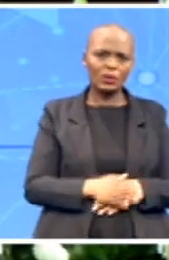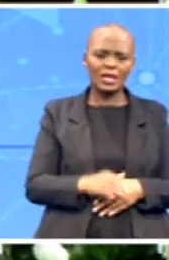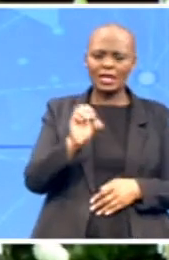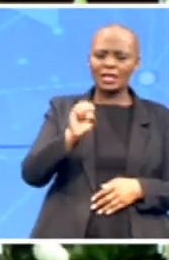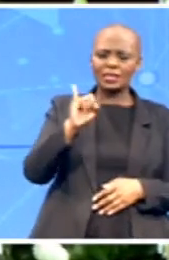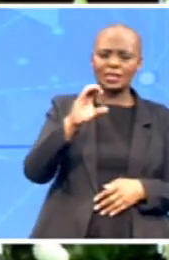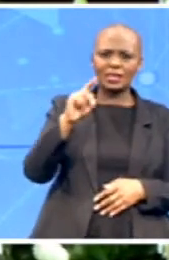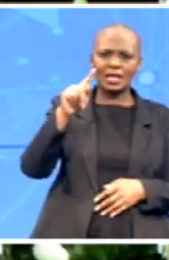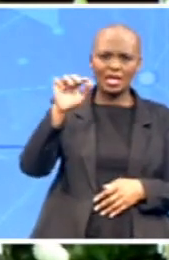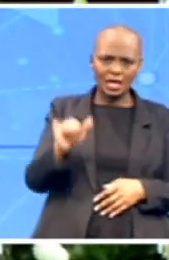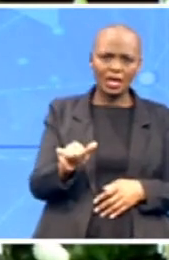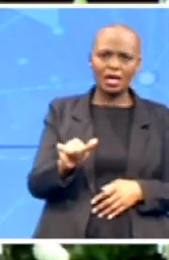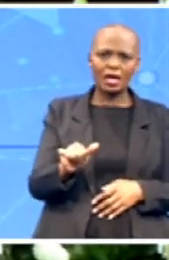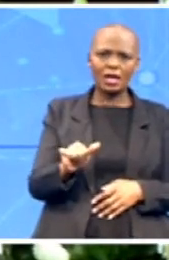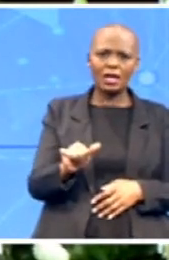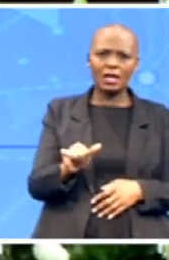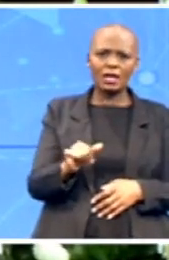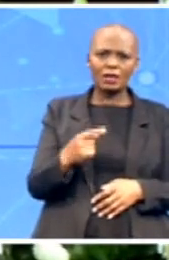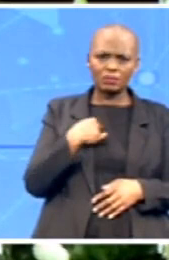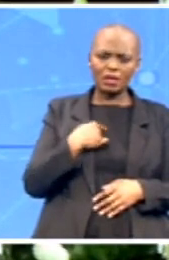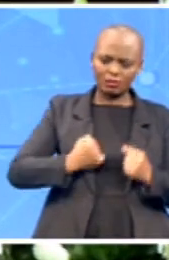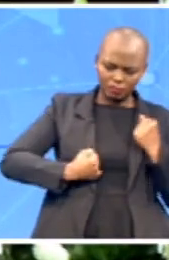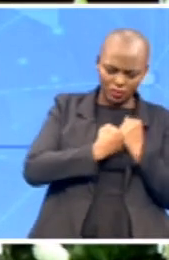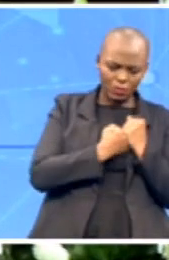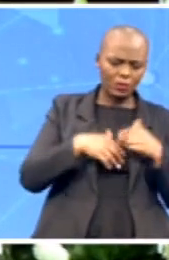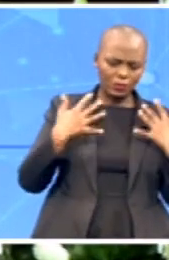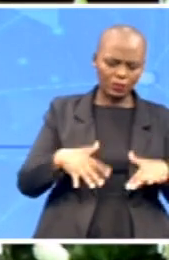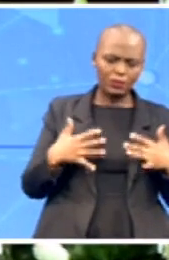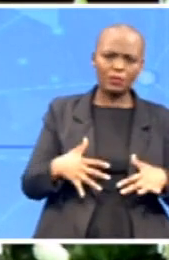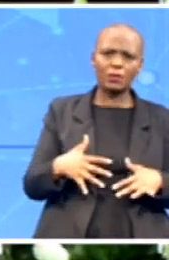Lehanga guys at pause. There is no way.